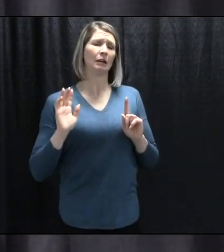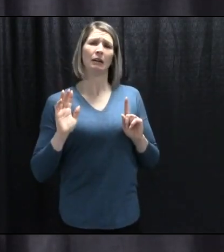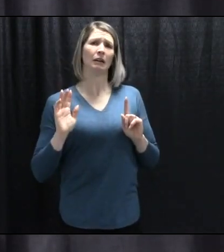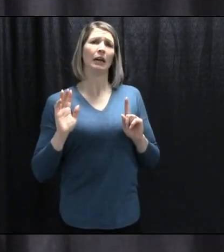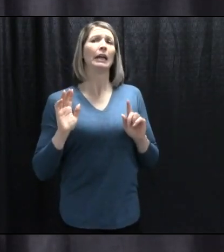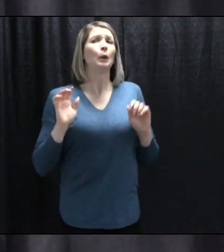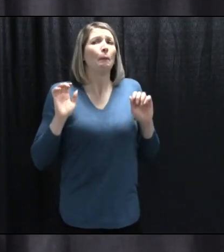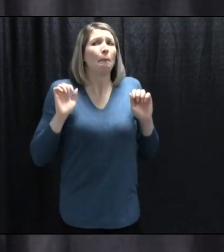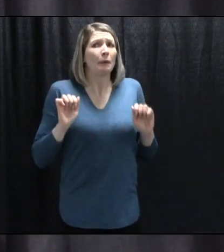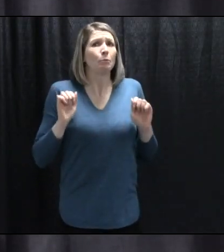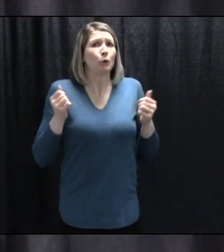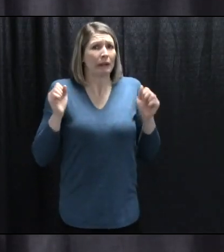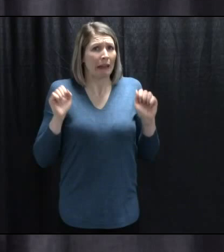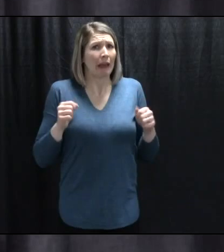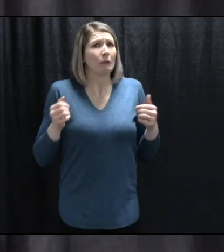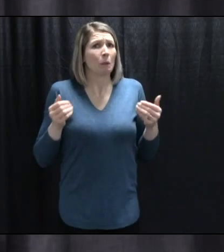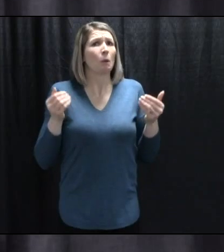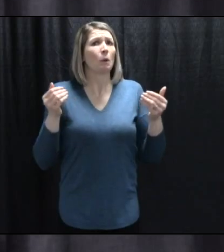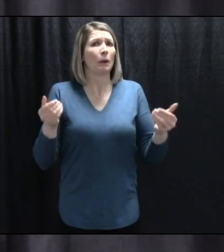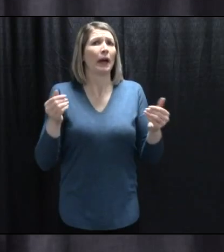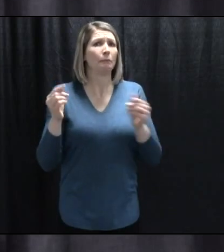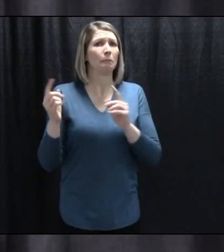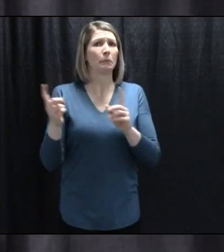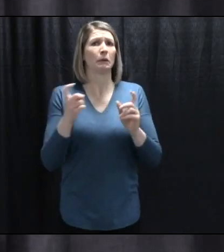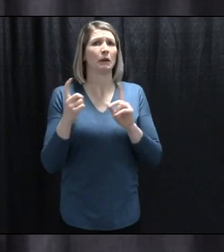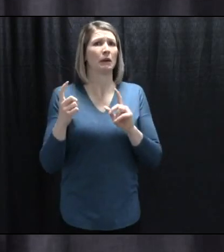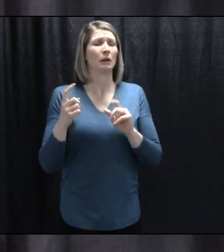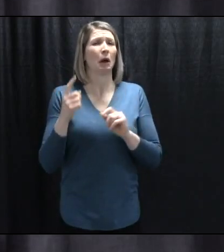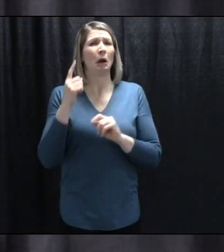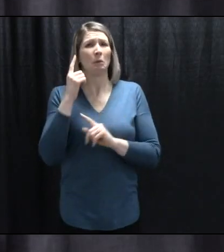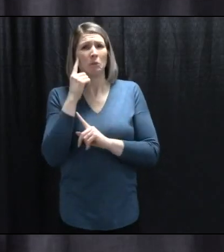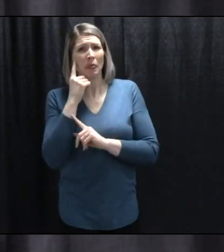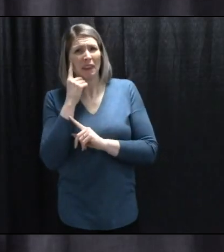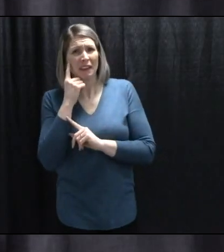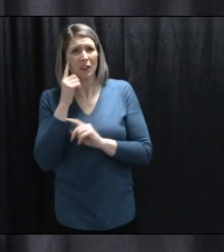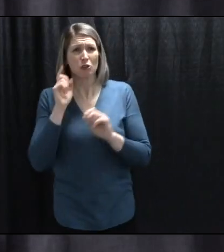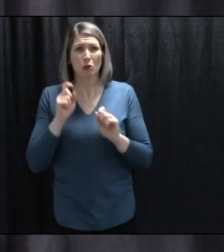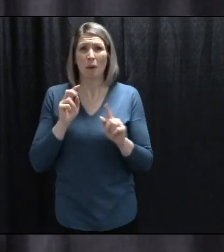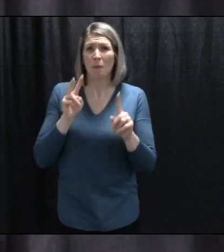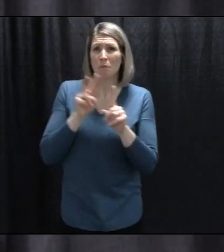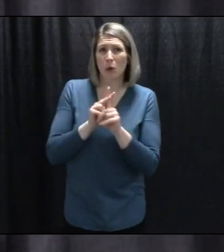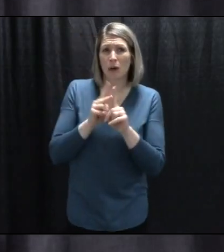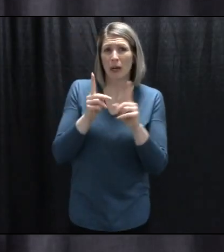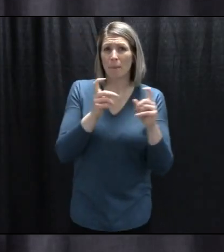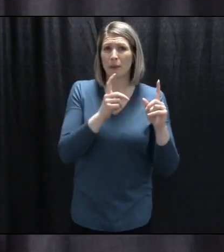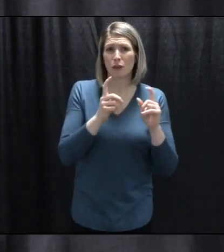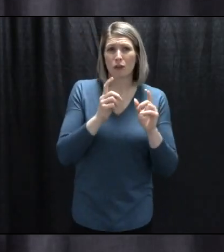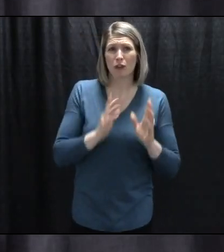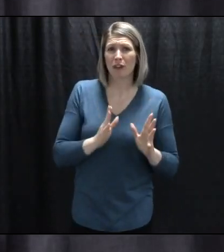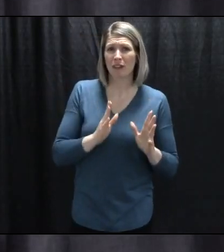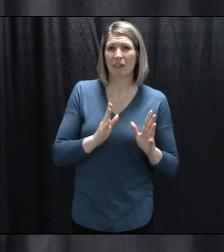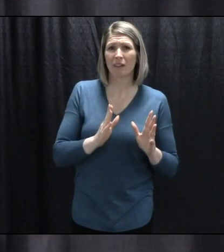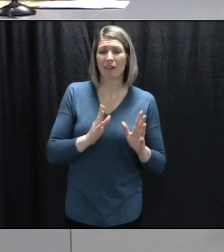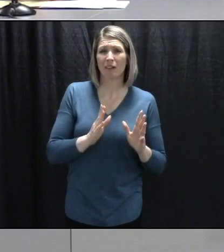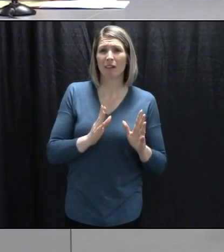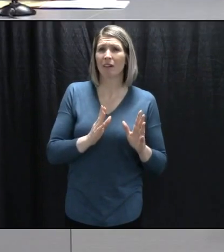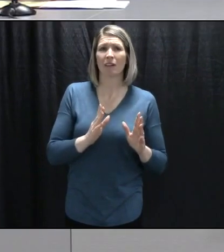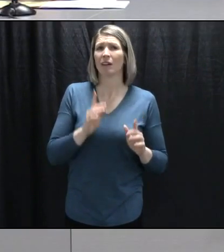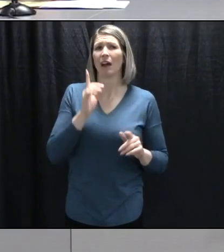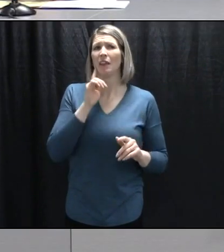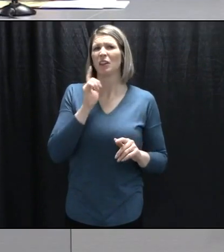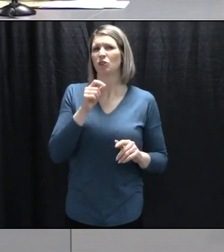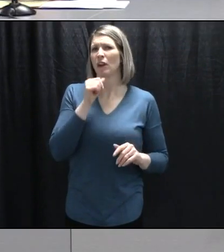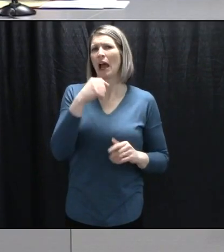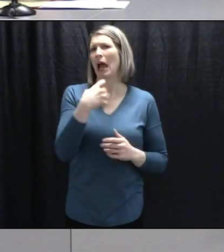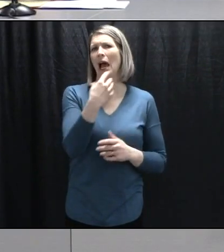and trying to rush to book such appointments. I think we just must keep in mind, this